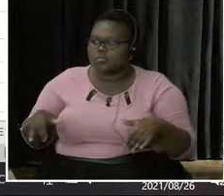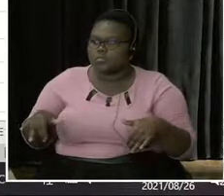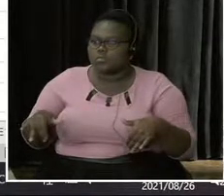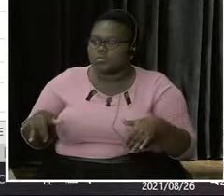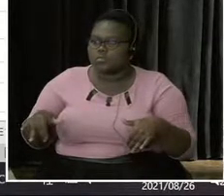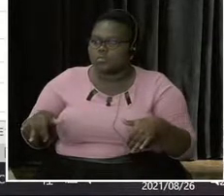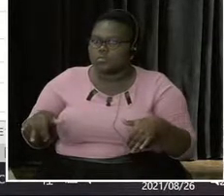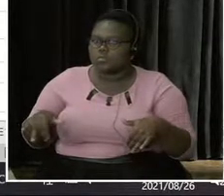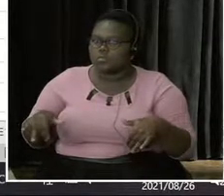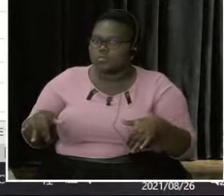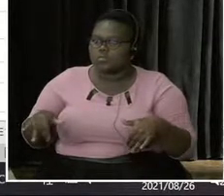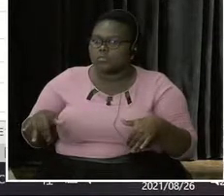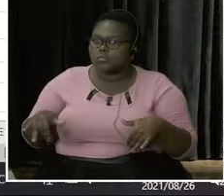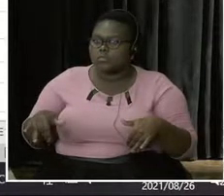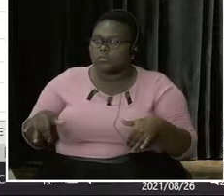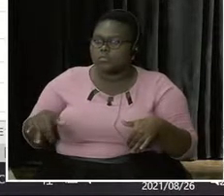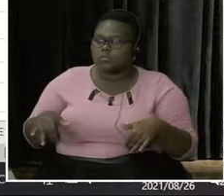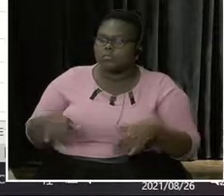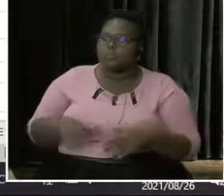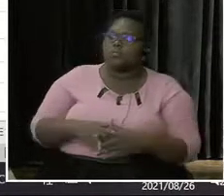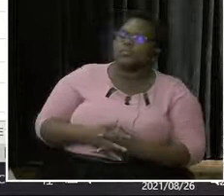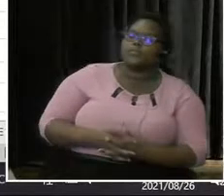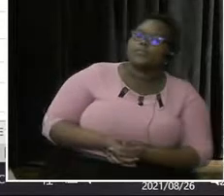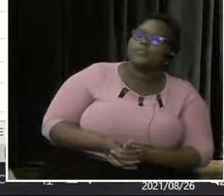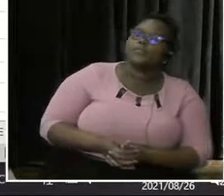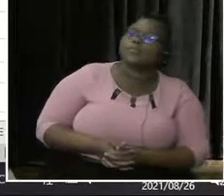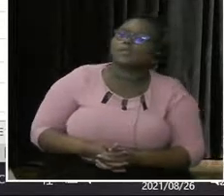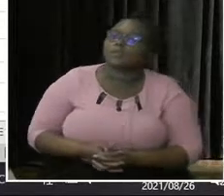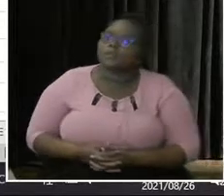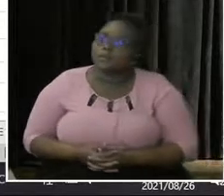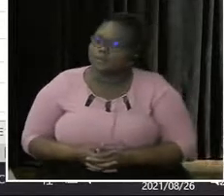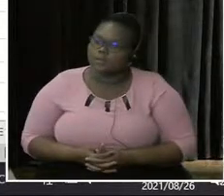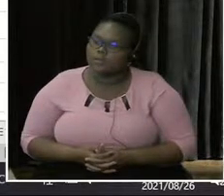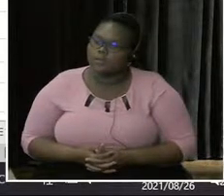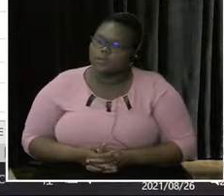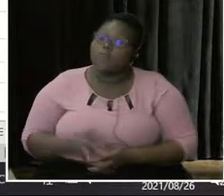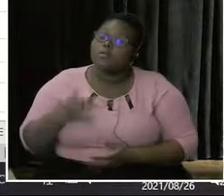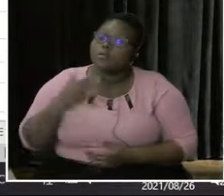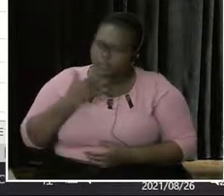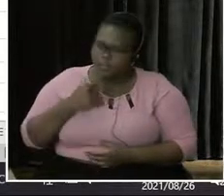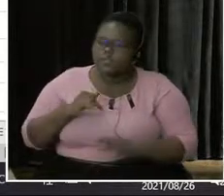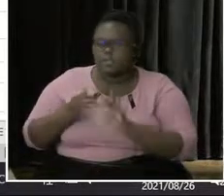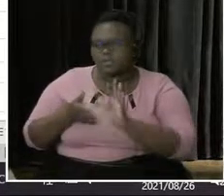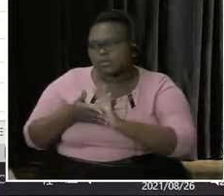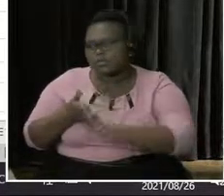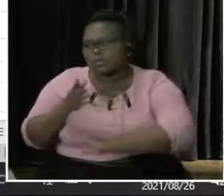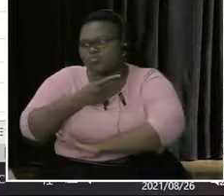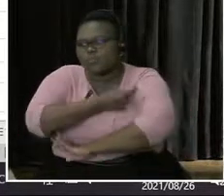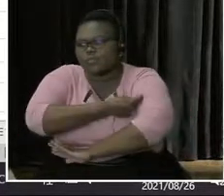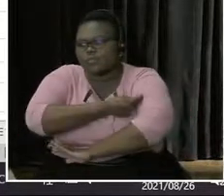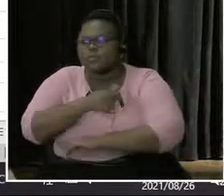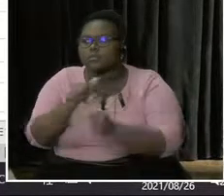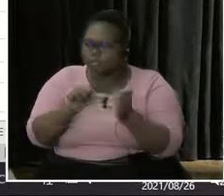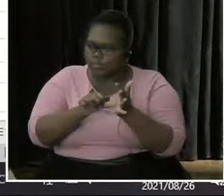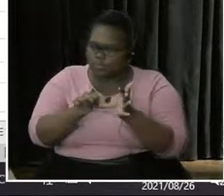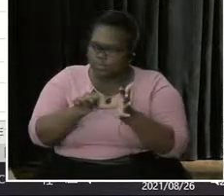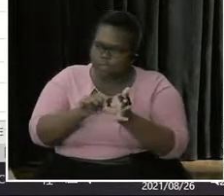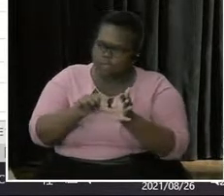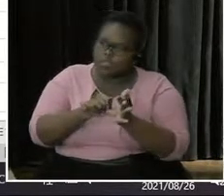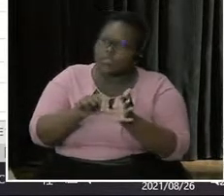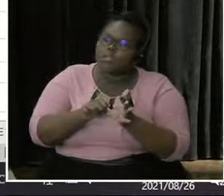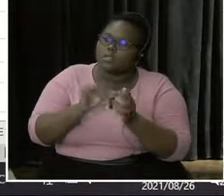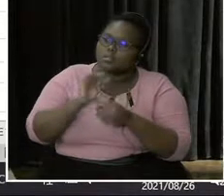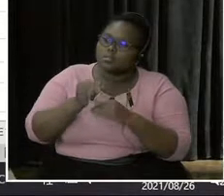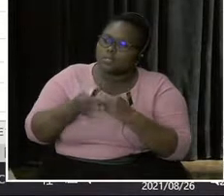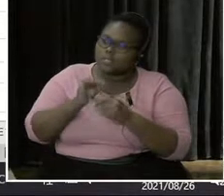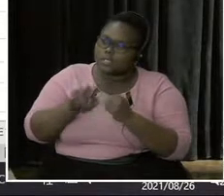vaccine. Okay, all right. Thank Please do. Let's go. It's important. Let's